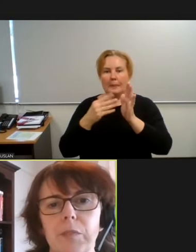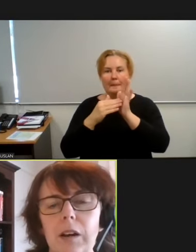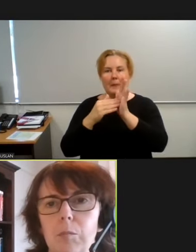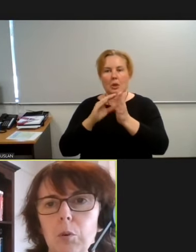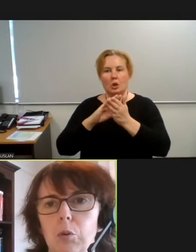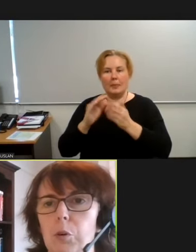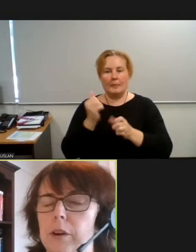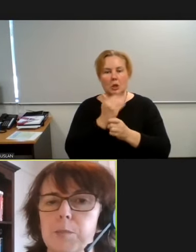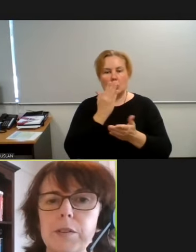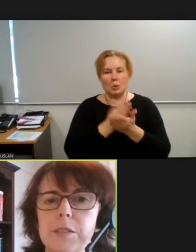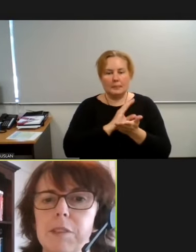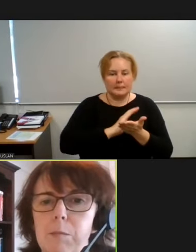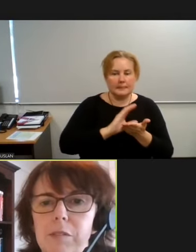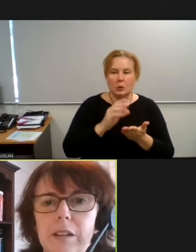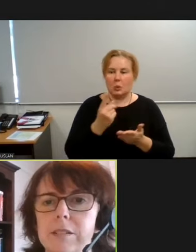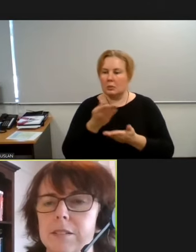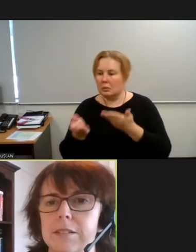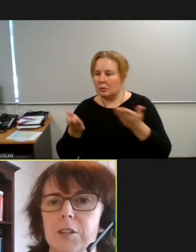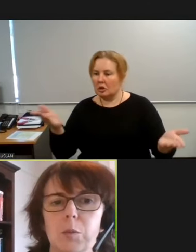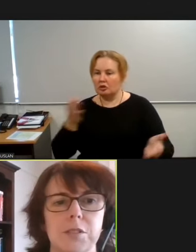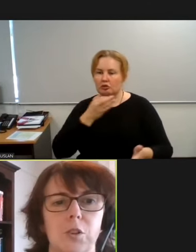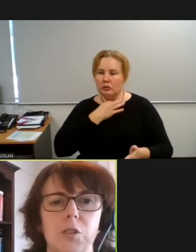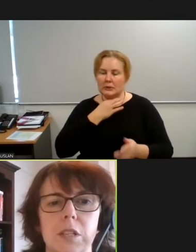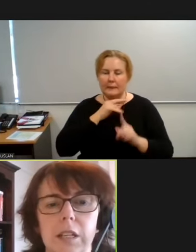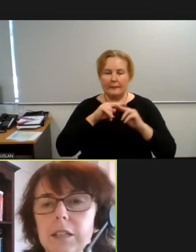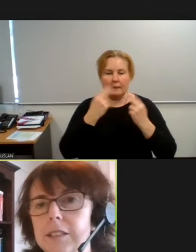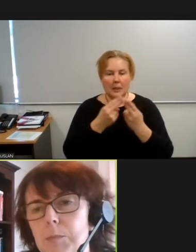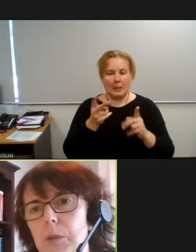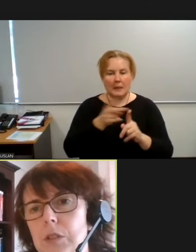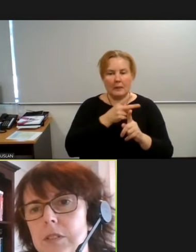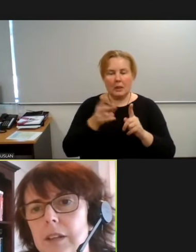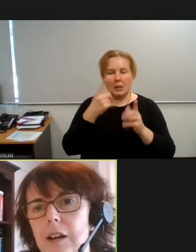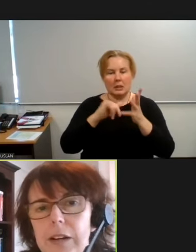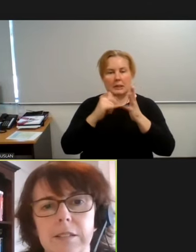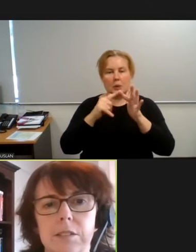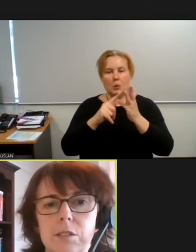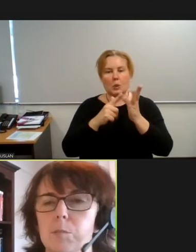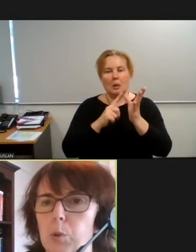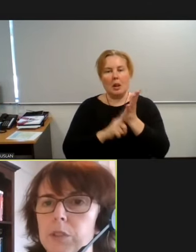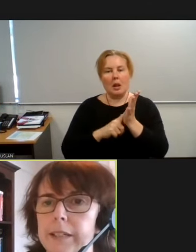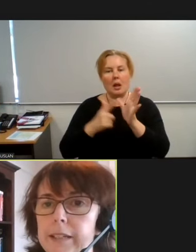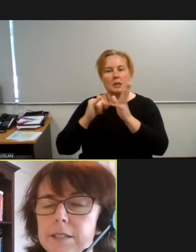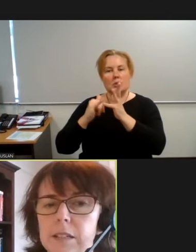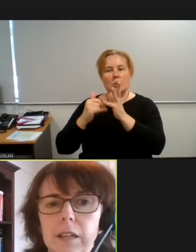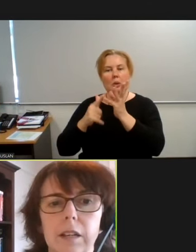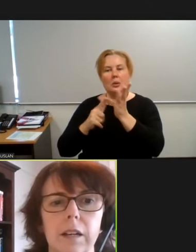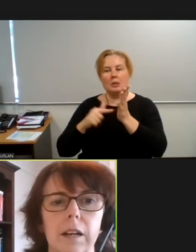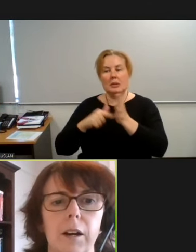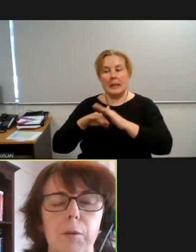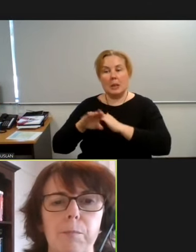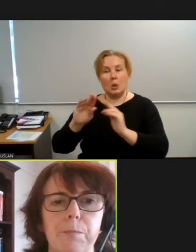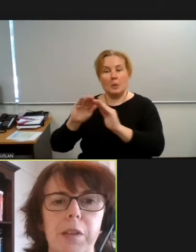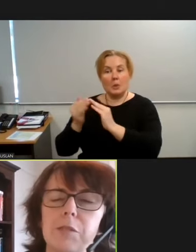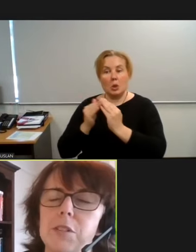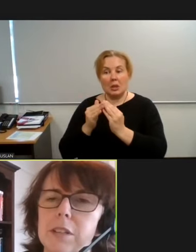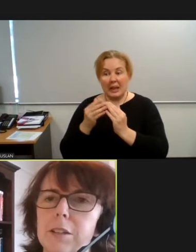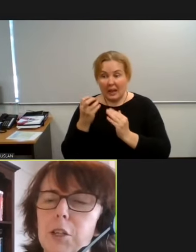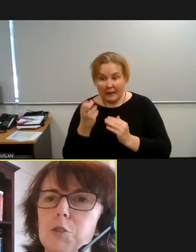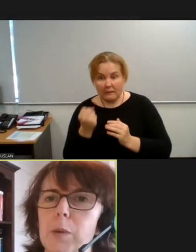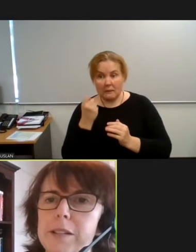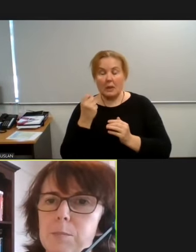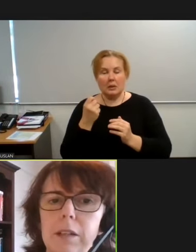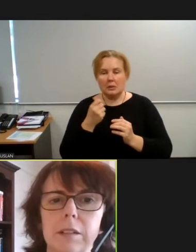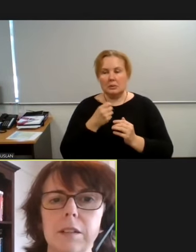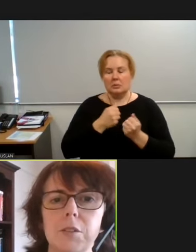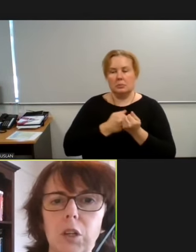risk or who are experiencing family violence and sexual assault in the community have access to support they need. That funding